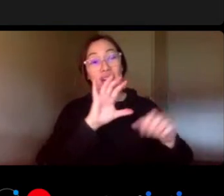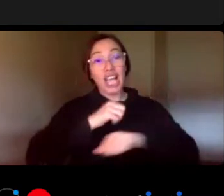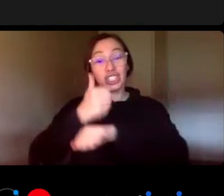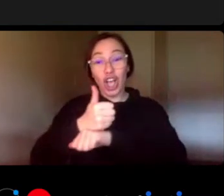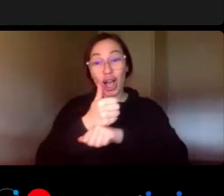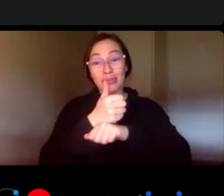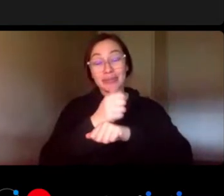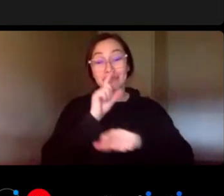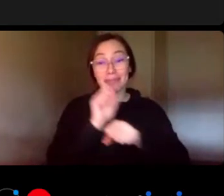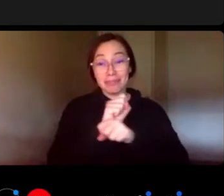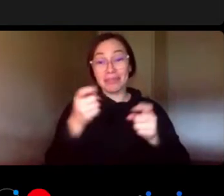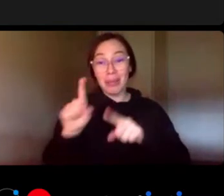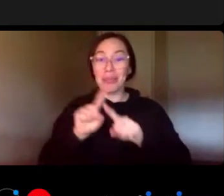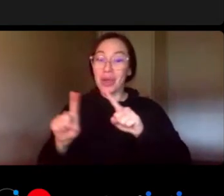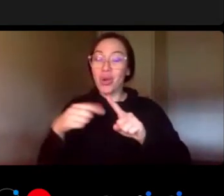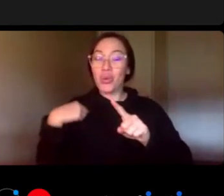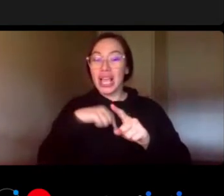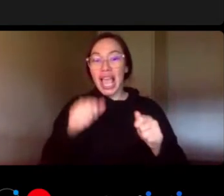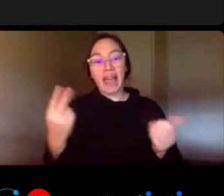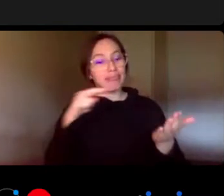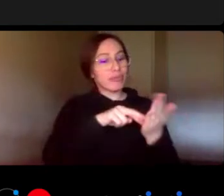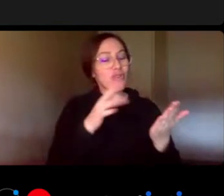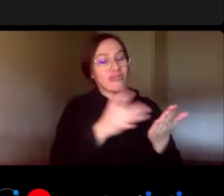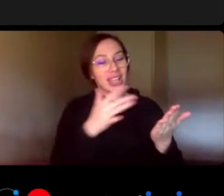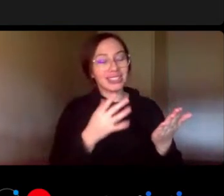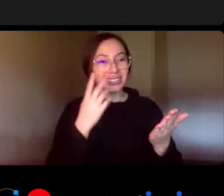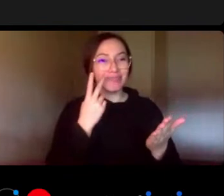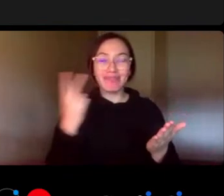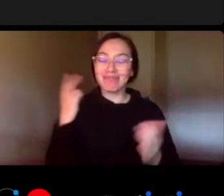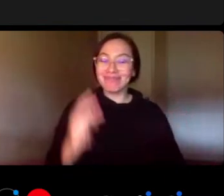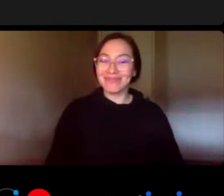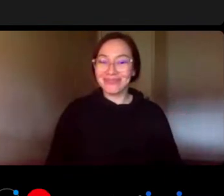to. So, yeah. And I won't turn it off.